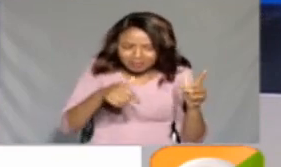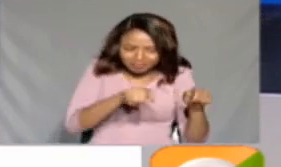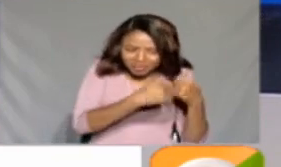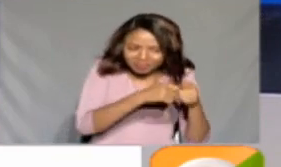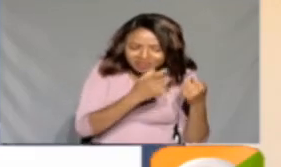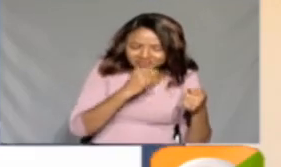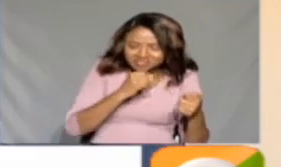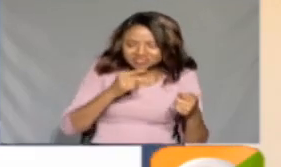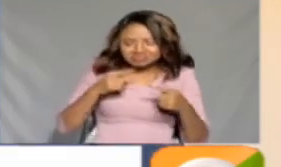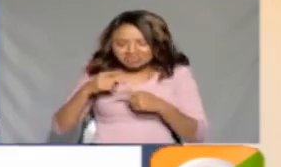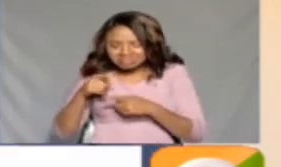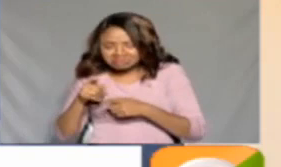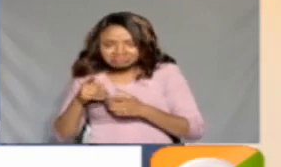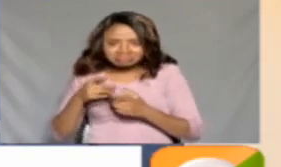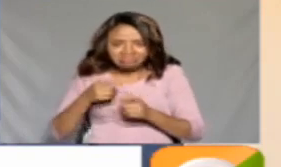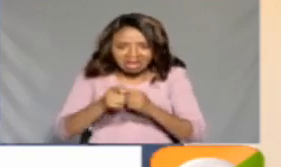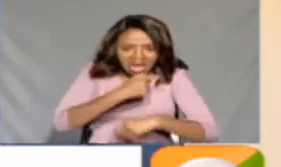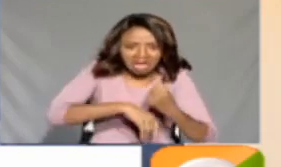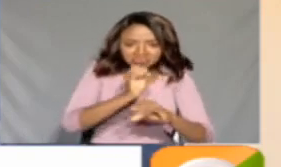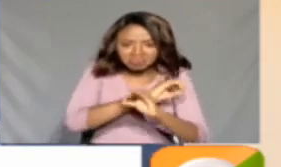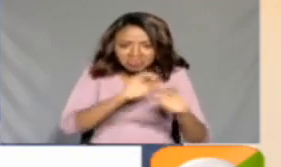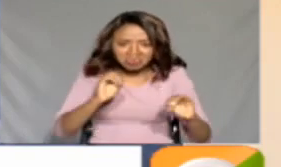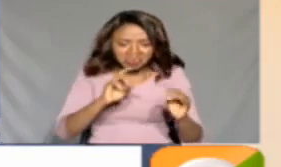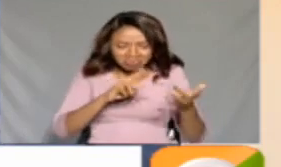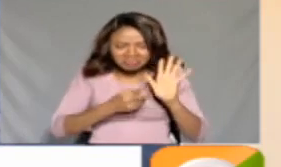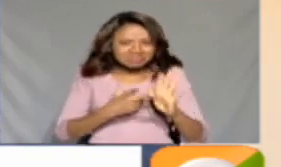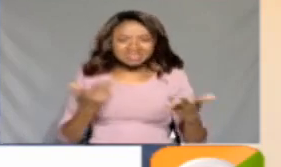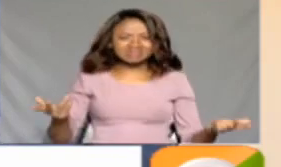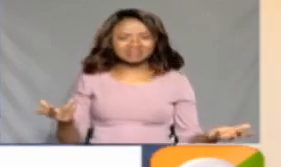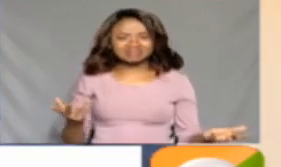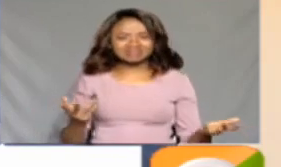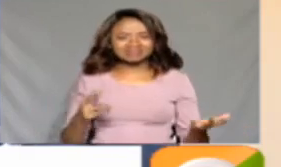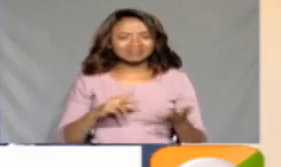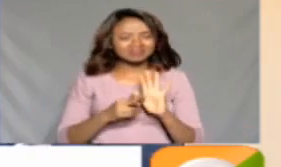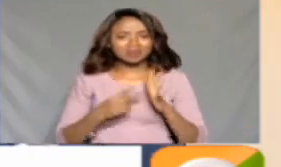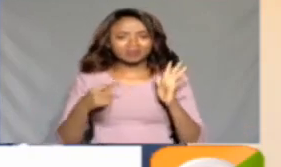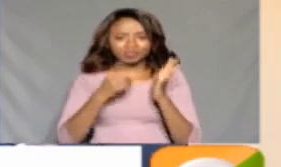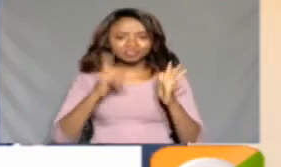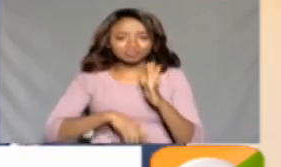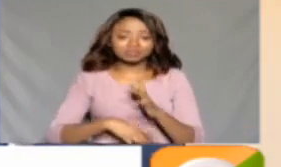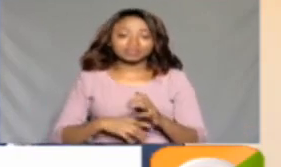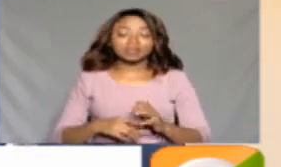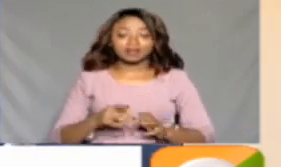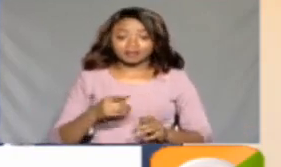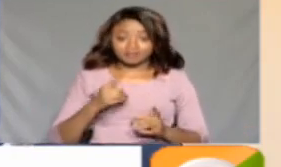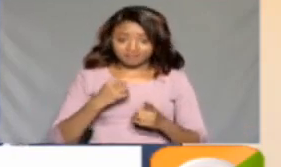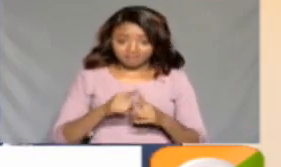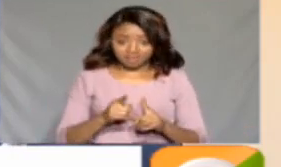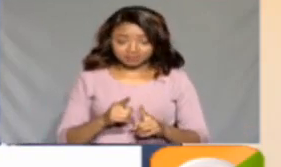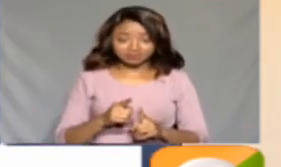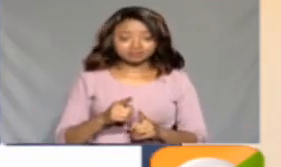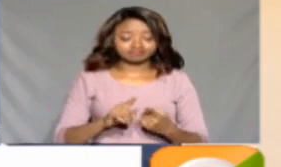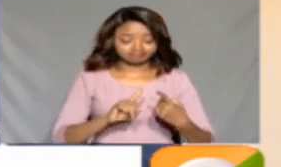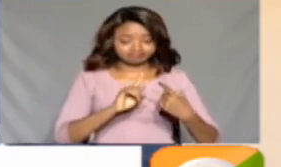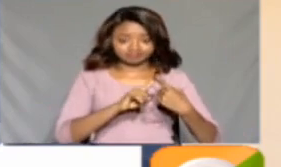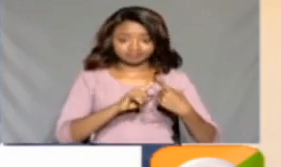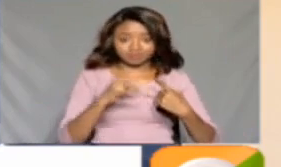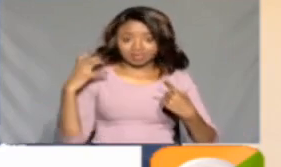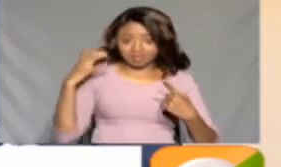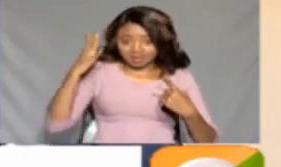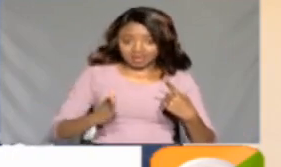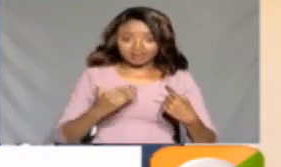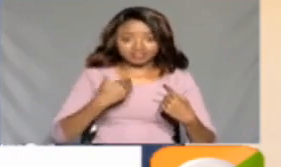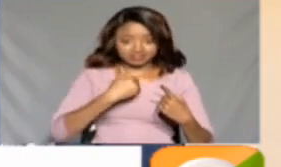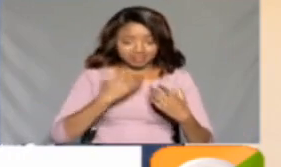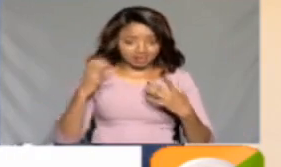general. No, the official That will actually go against what you're looking for. The seat that you're looking for. The official position is that we have a candidate and